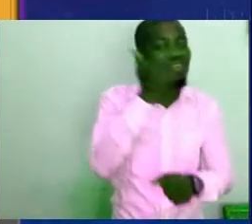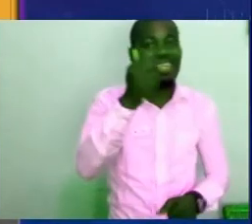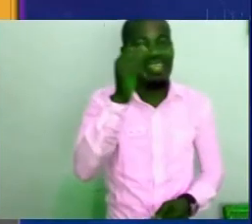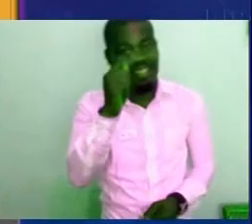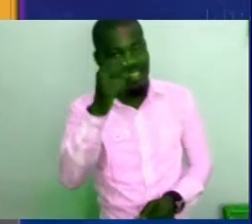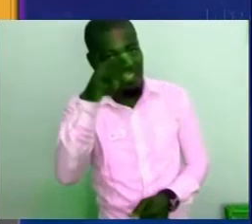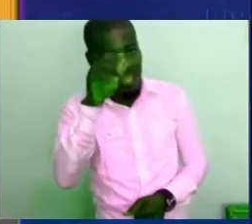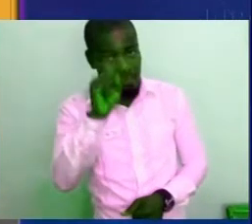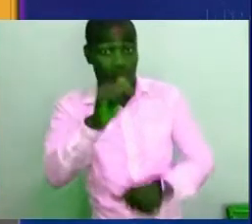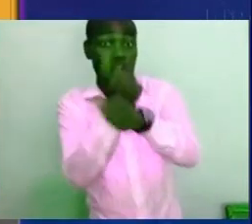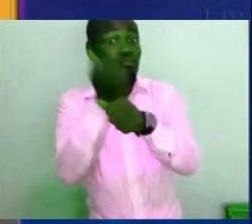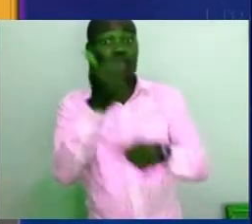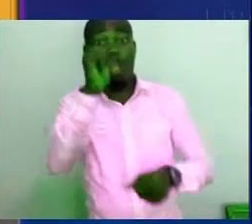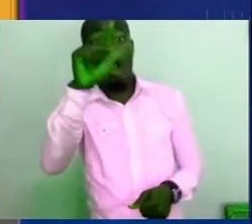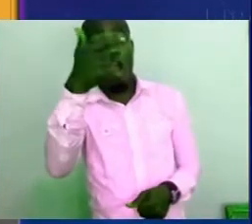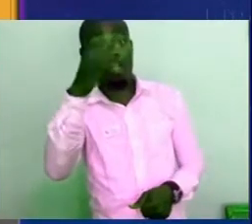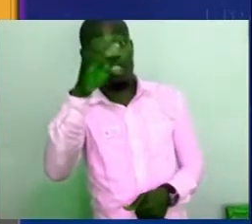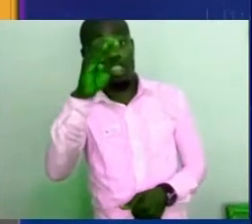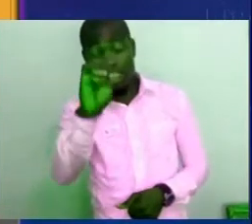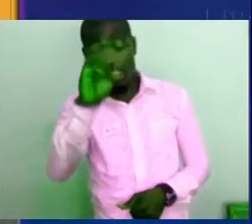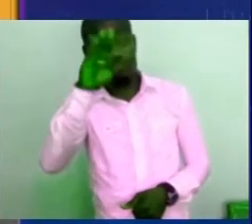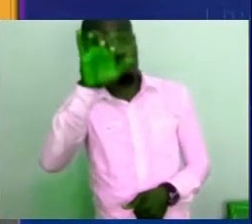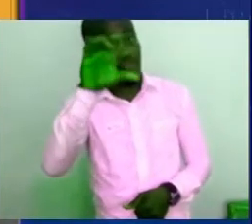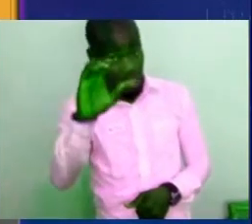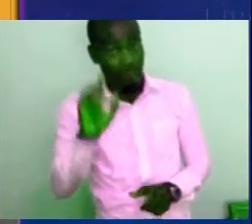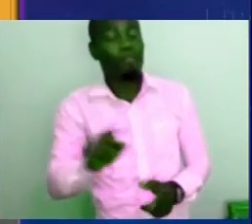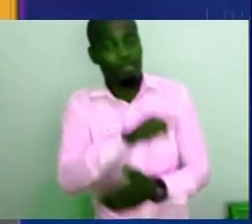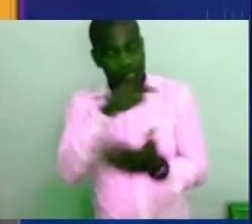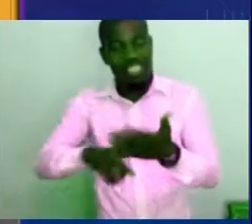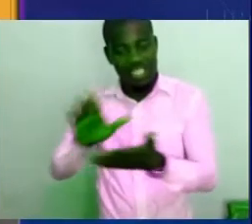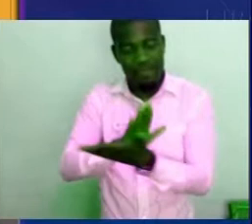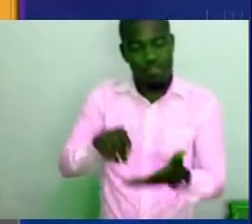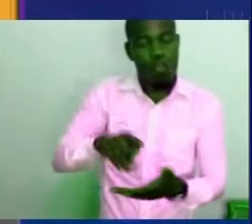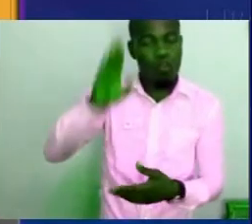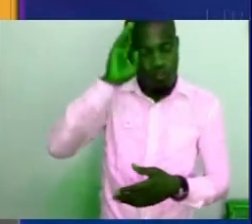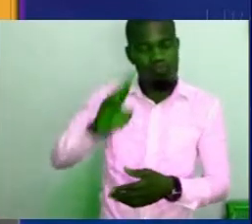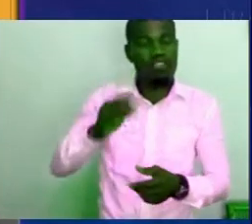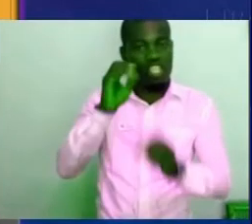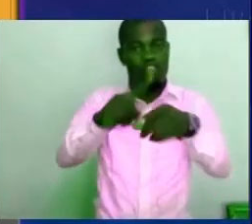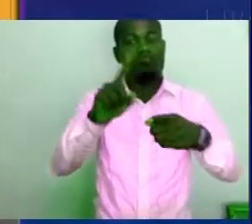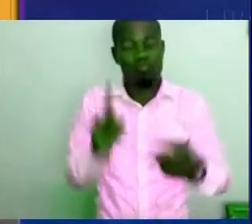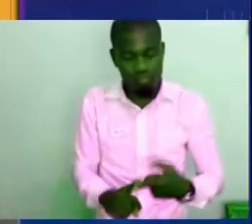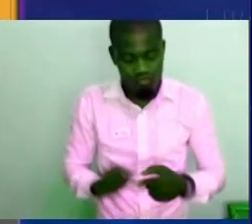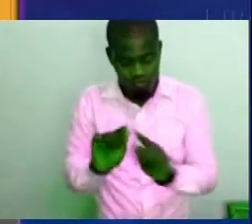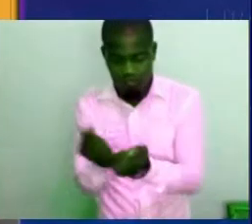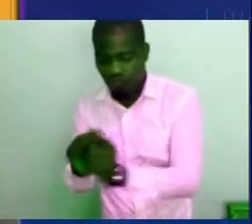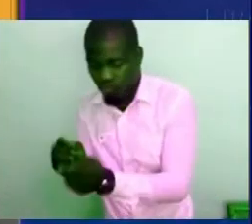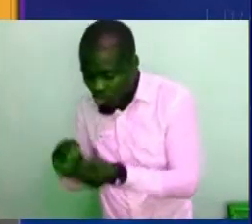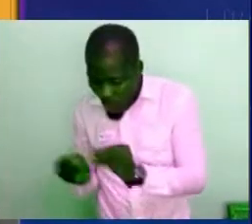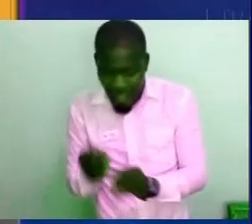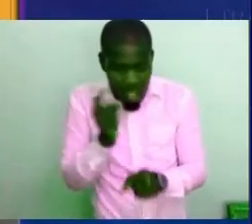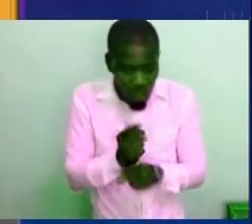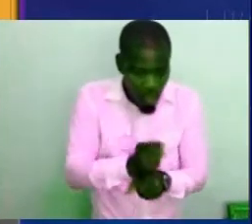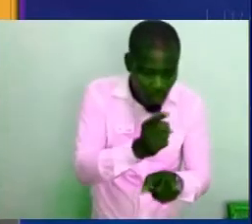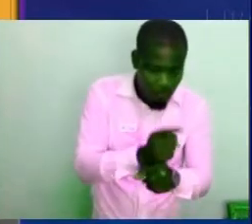simplification of algebraic terms, and this video will teach you to group